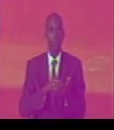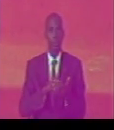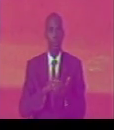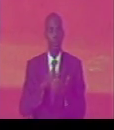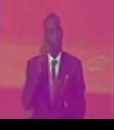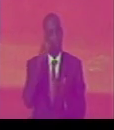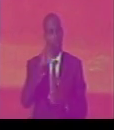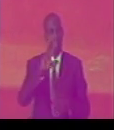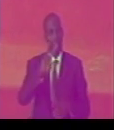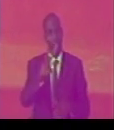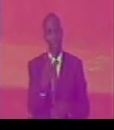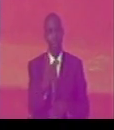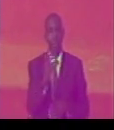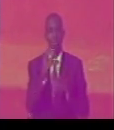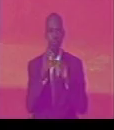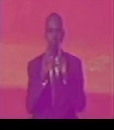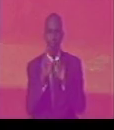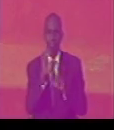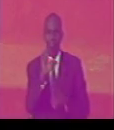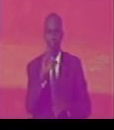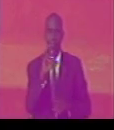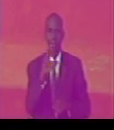second, then I went the second